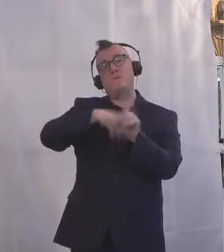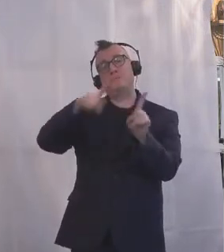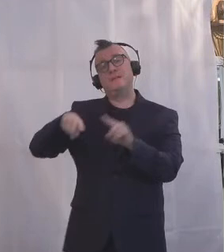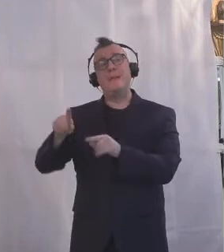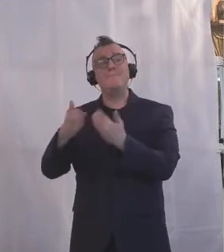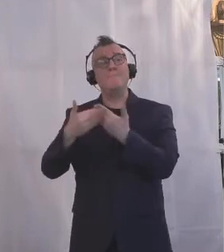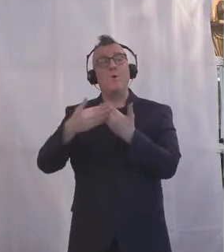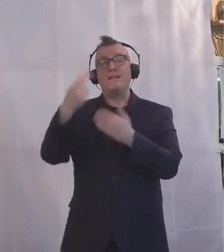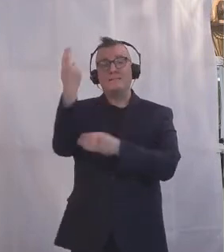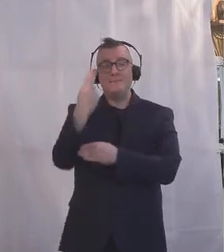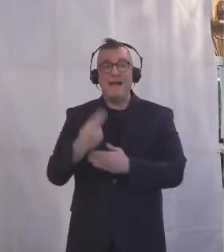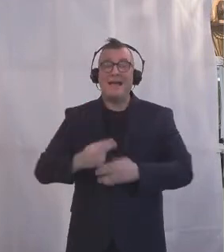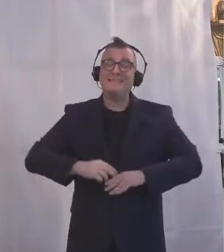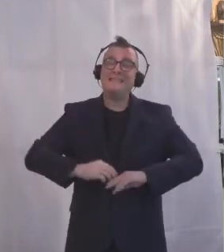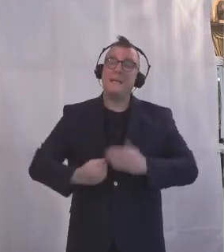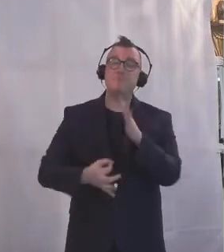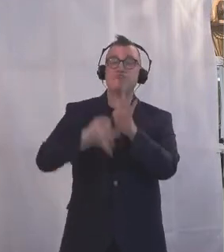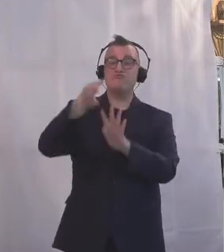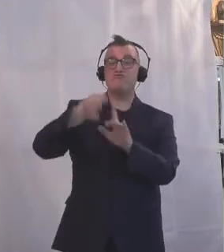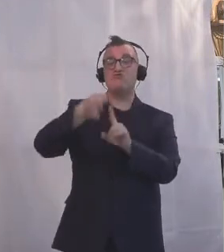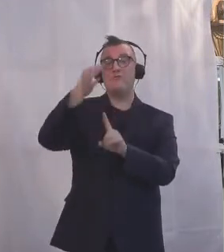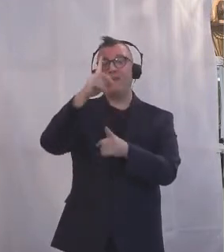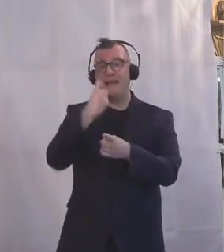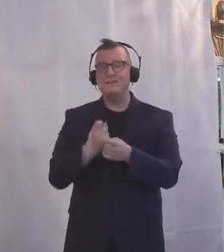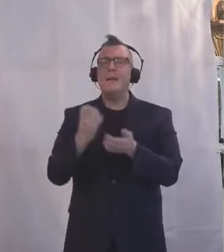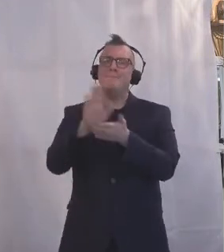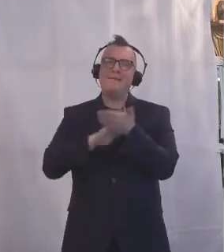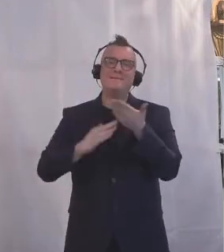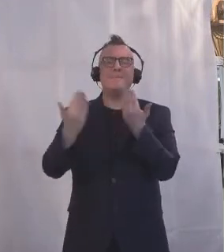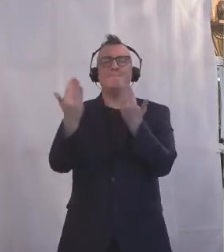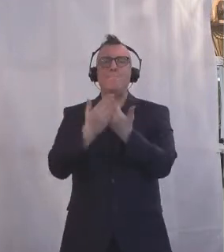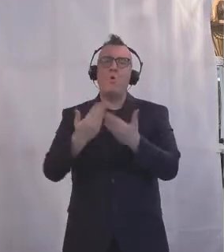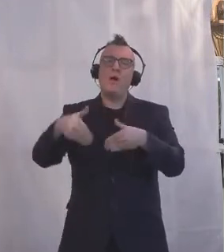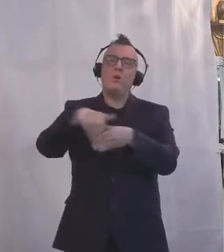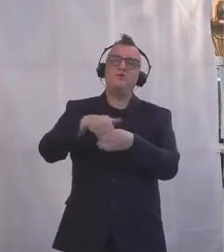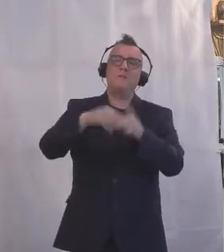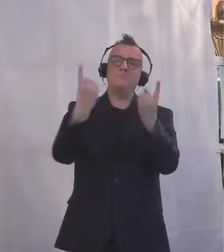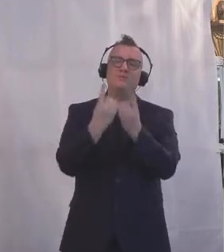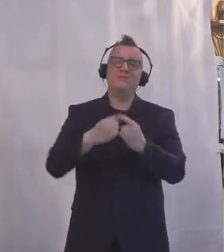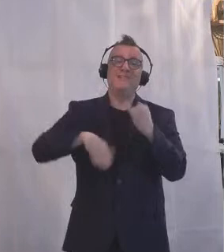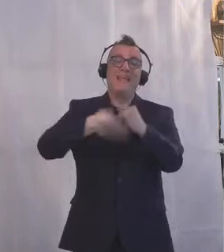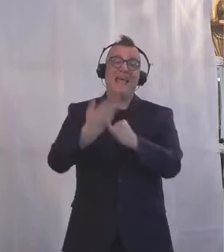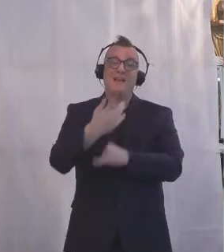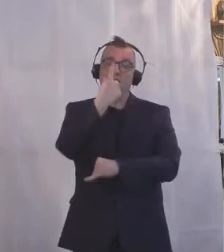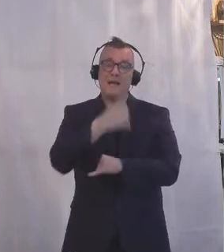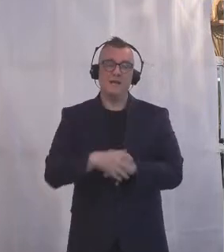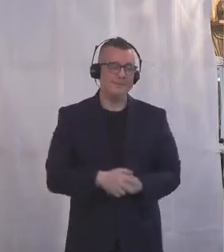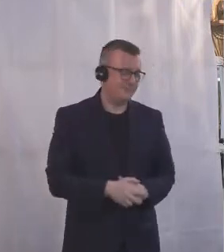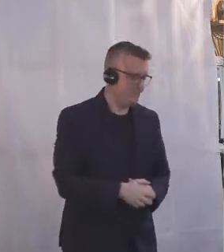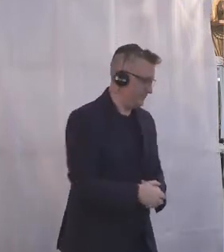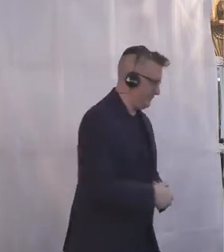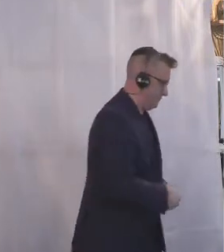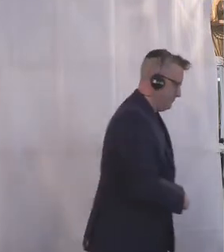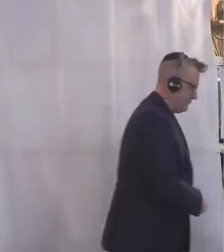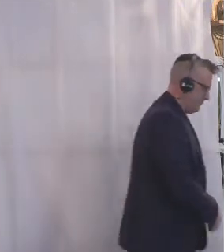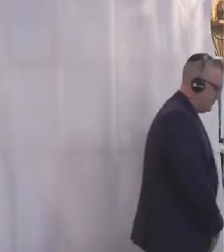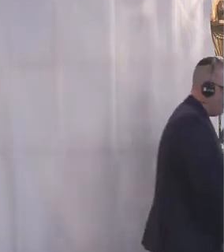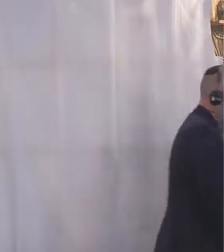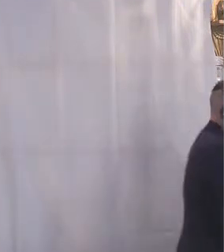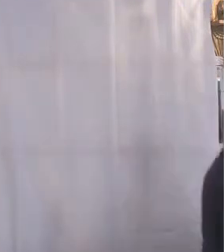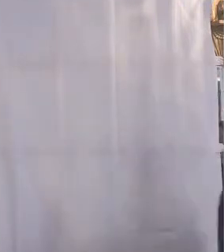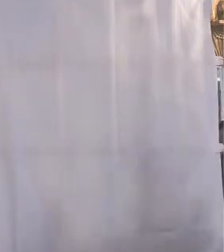designs in all aspects, so that we can have more inclusive products at the end. Wonderful, thank you.